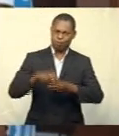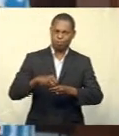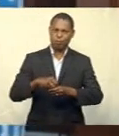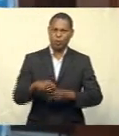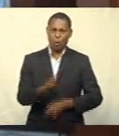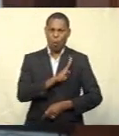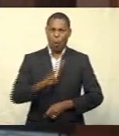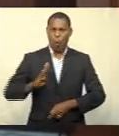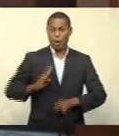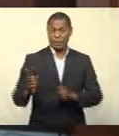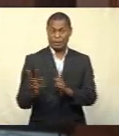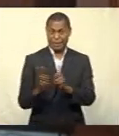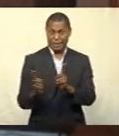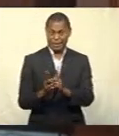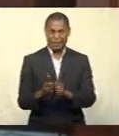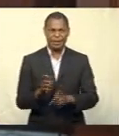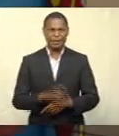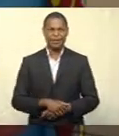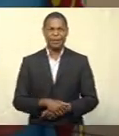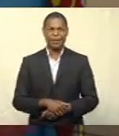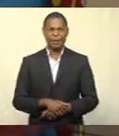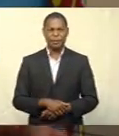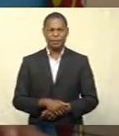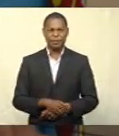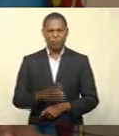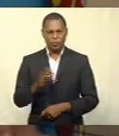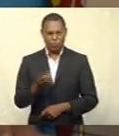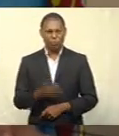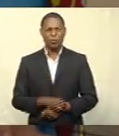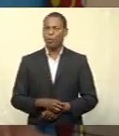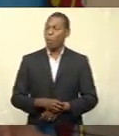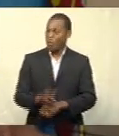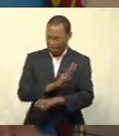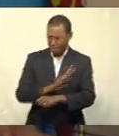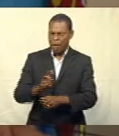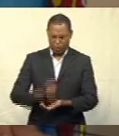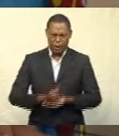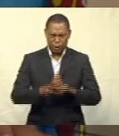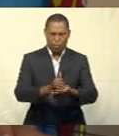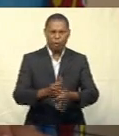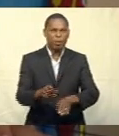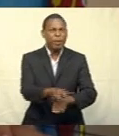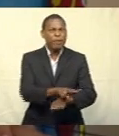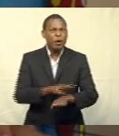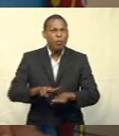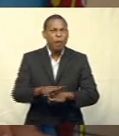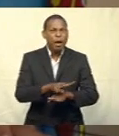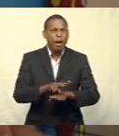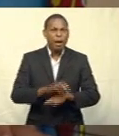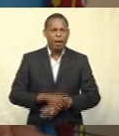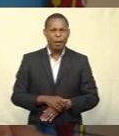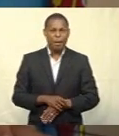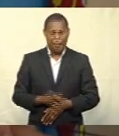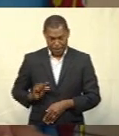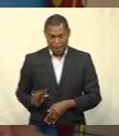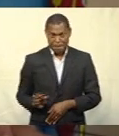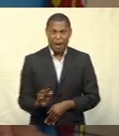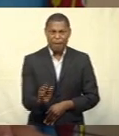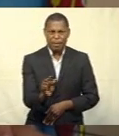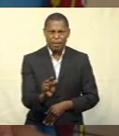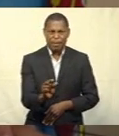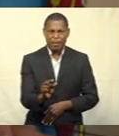they are non-compliant. We value their support from the Vanua, but the pathway to that is to set up a